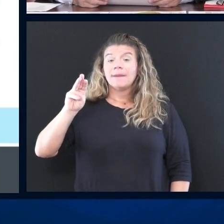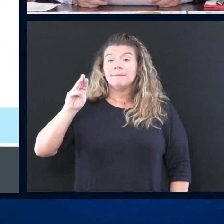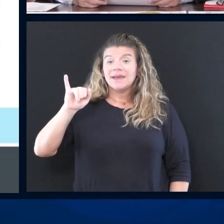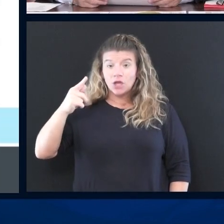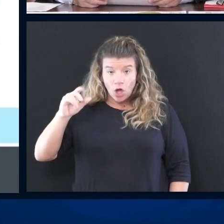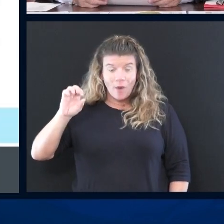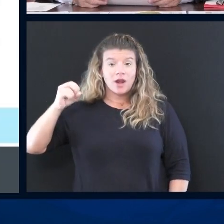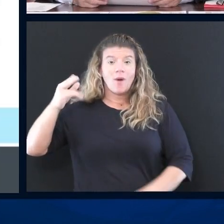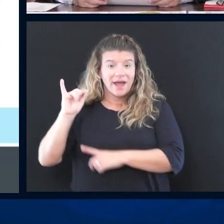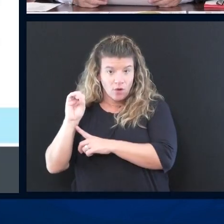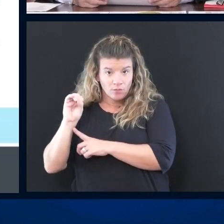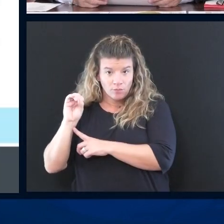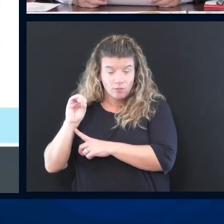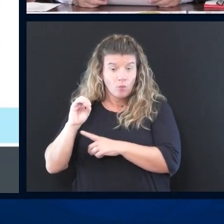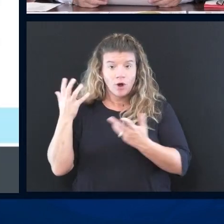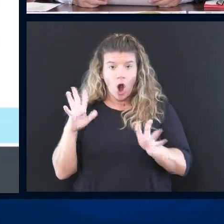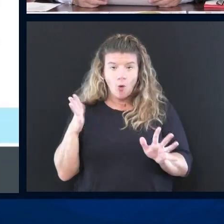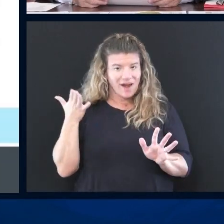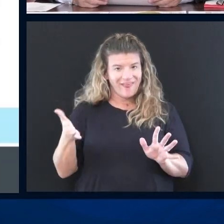and